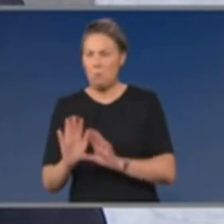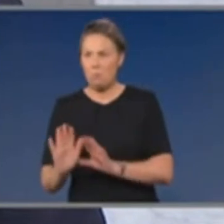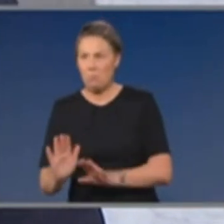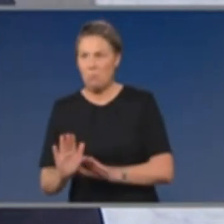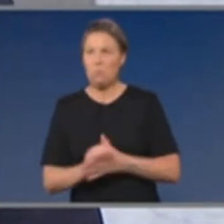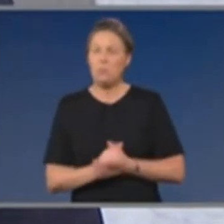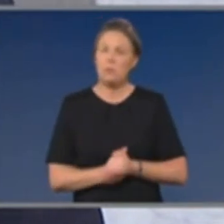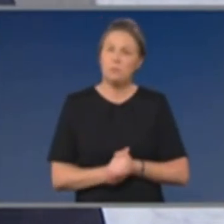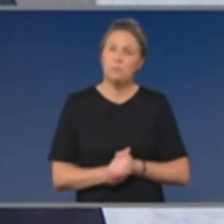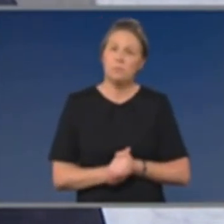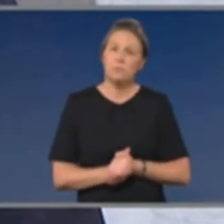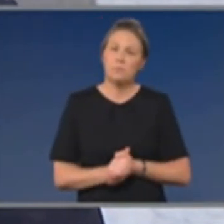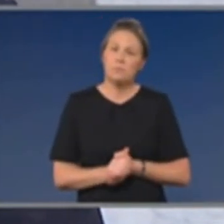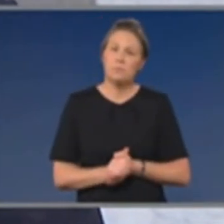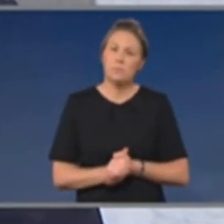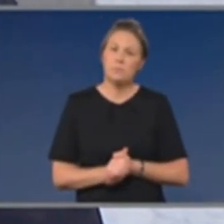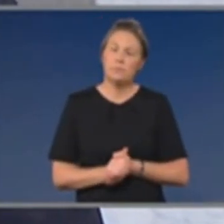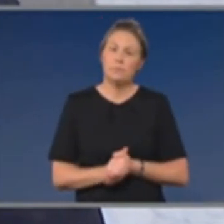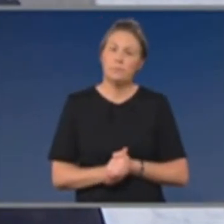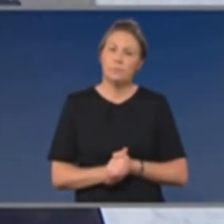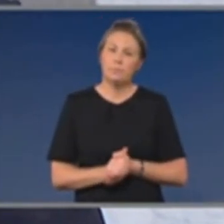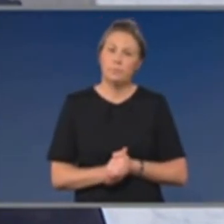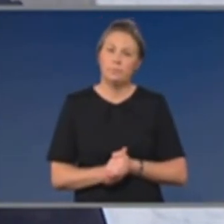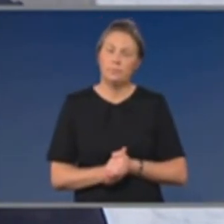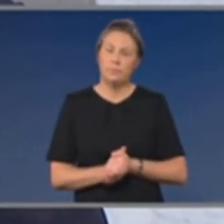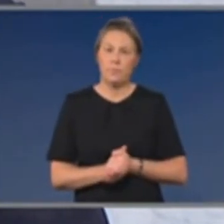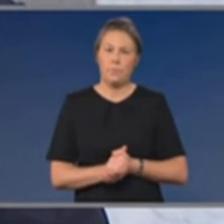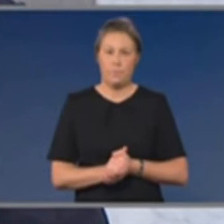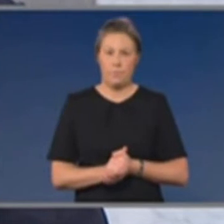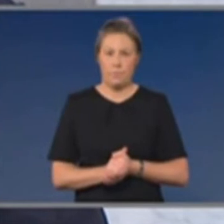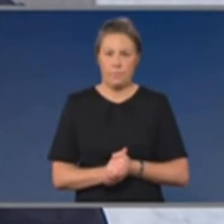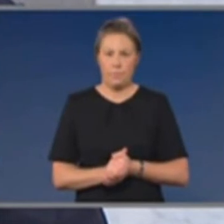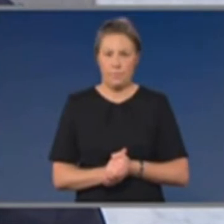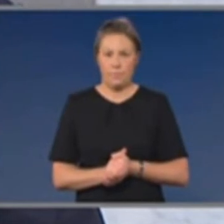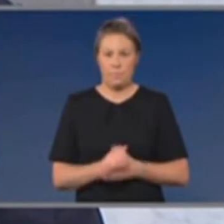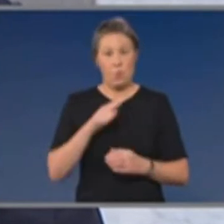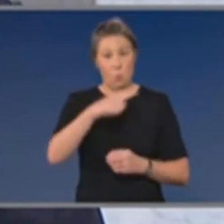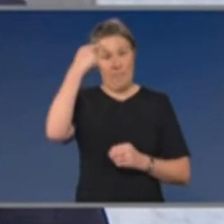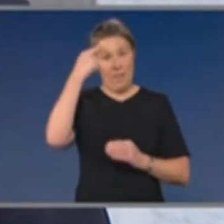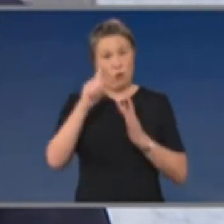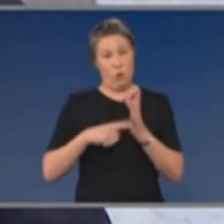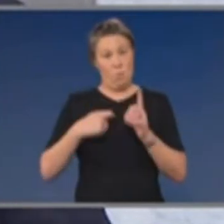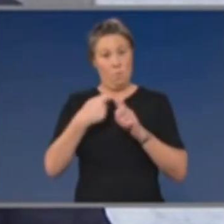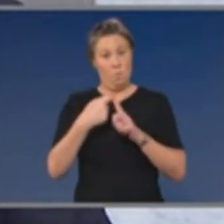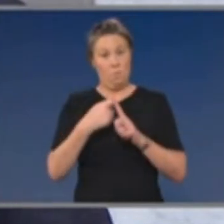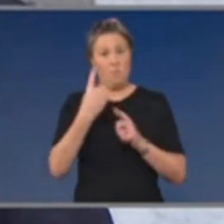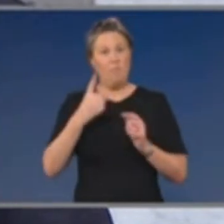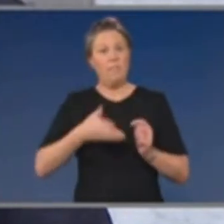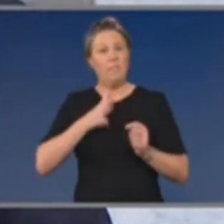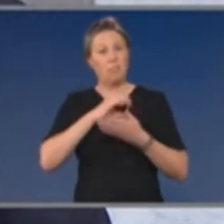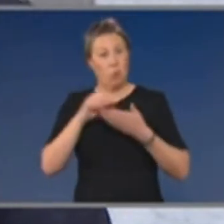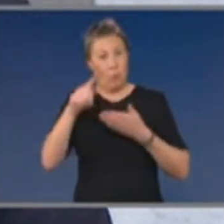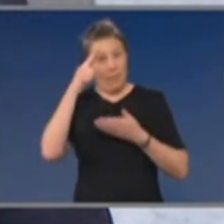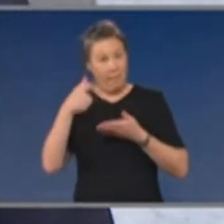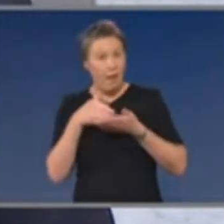the importance of having income support that ties workers to jobs in the way that JobKeeper does? Well, income supports,